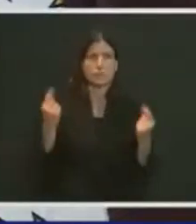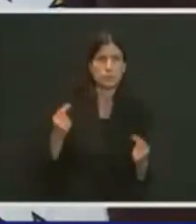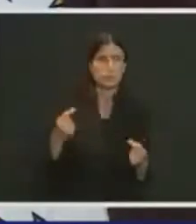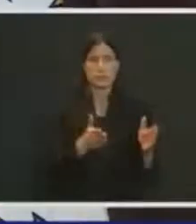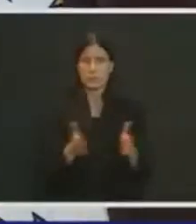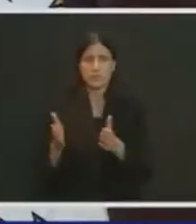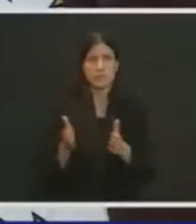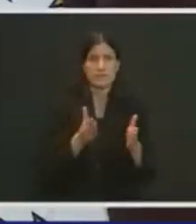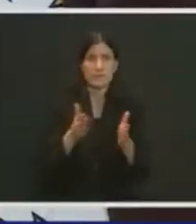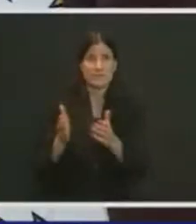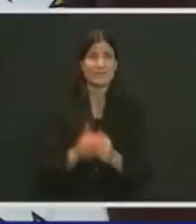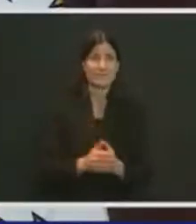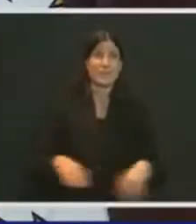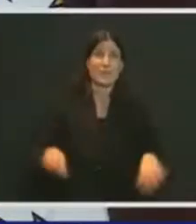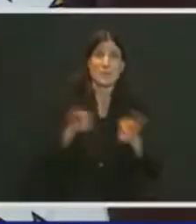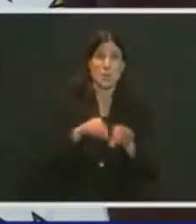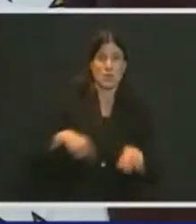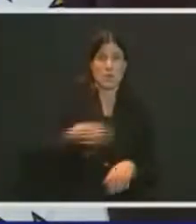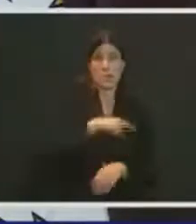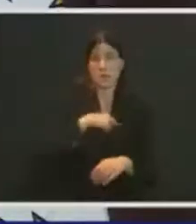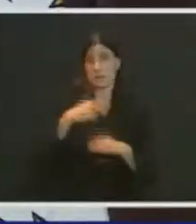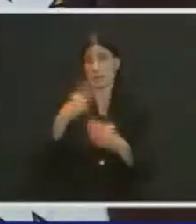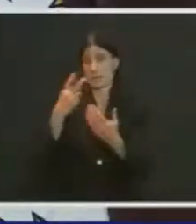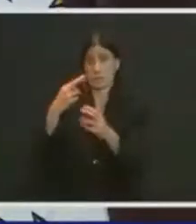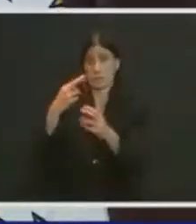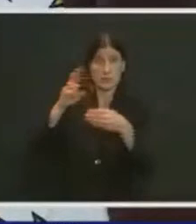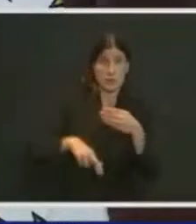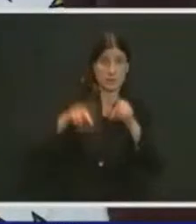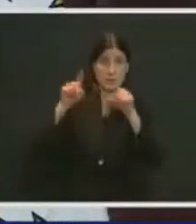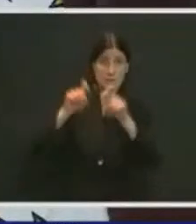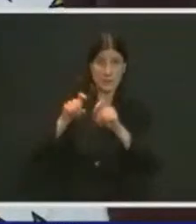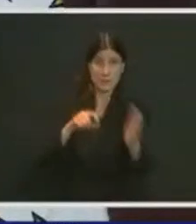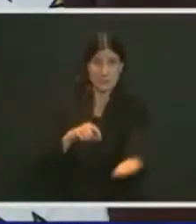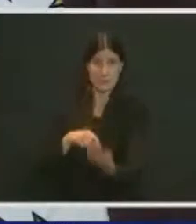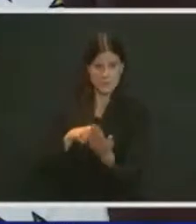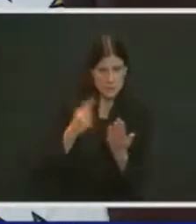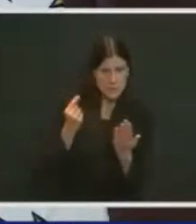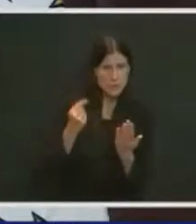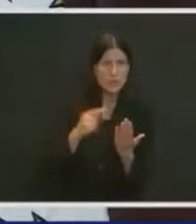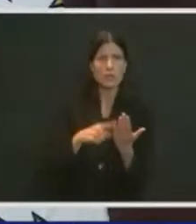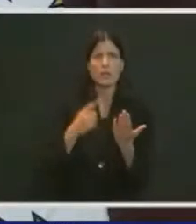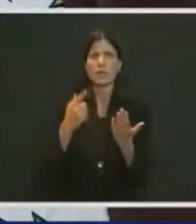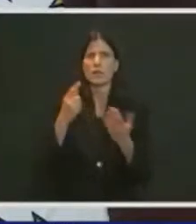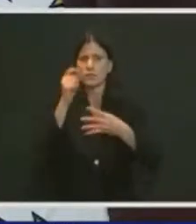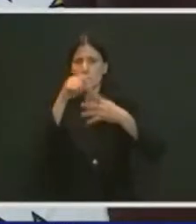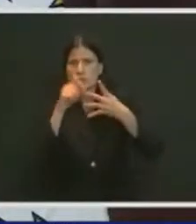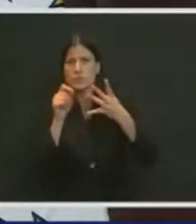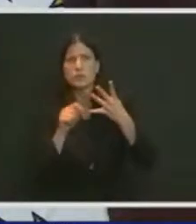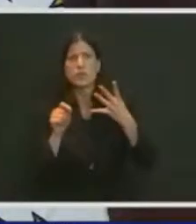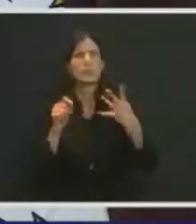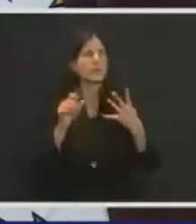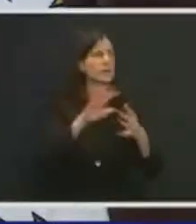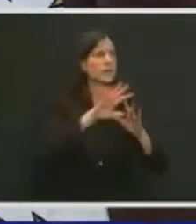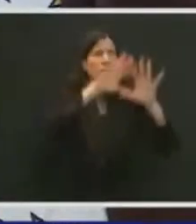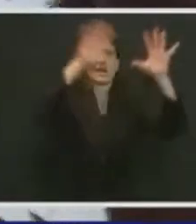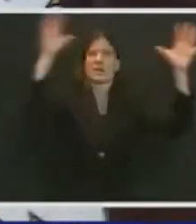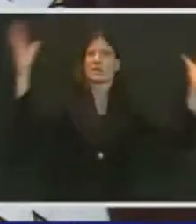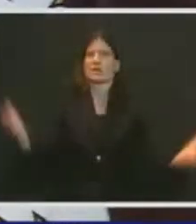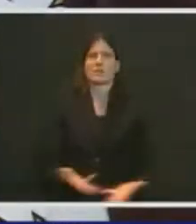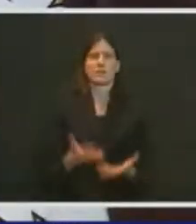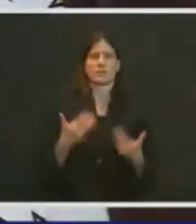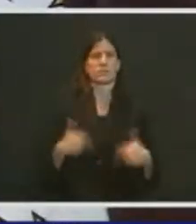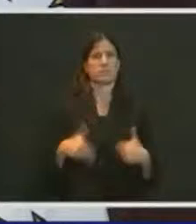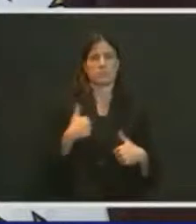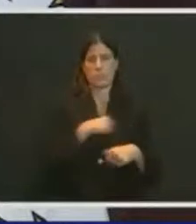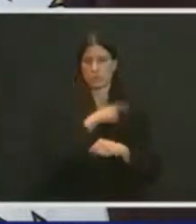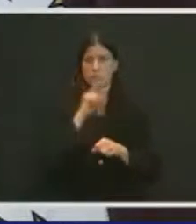balance what we've learned about tests with all of the other elements that healthcare providers take into account when we are assessing our patients,